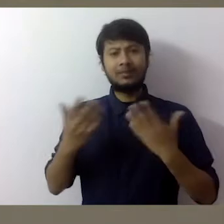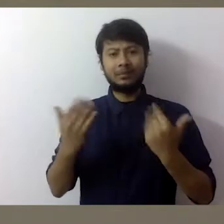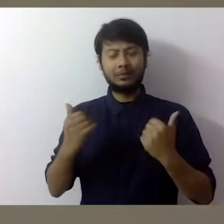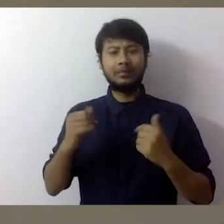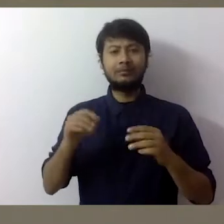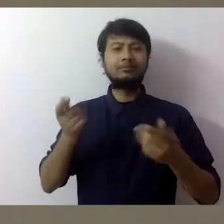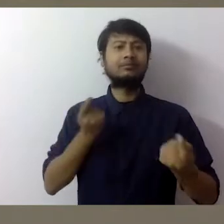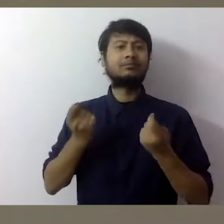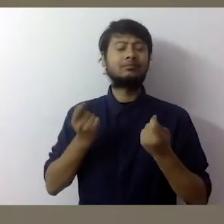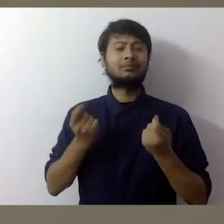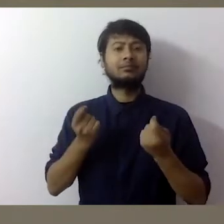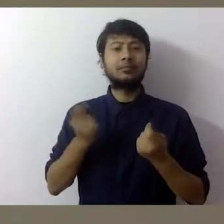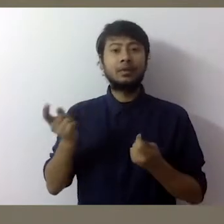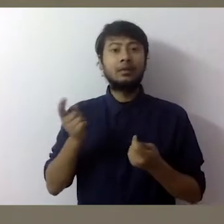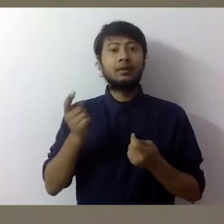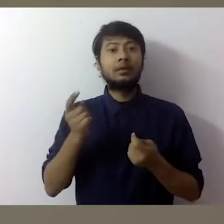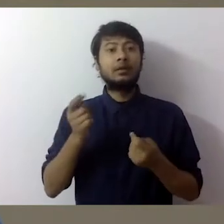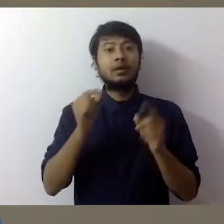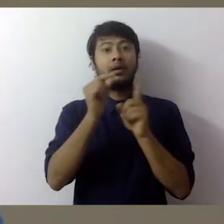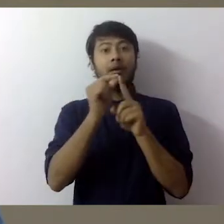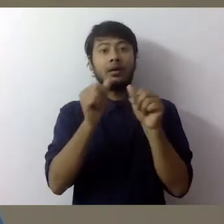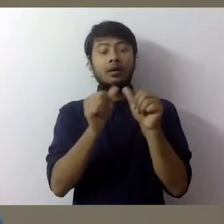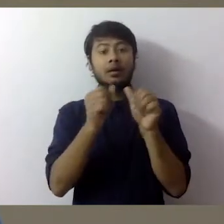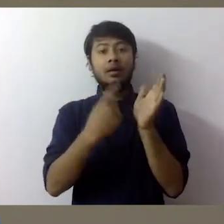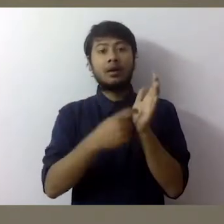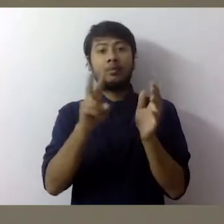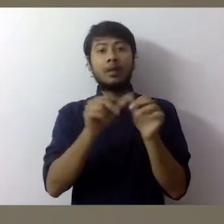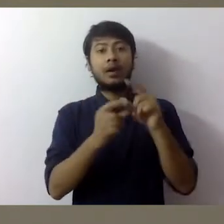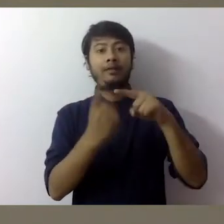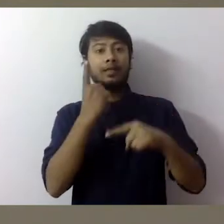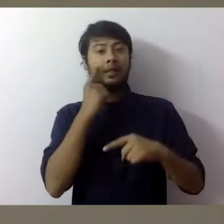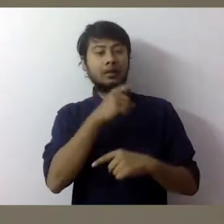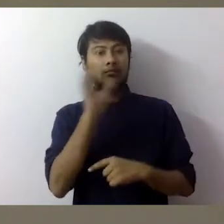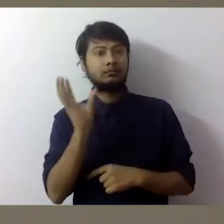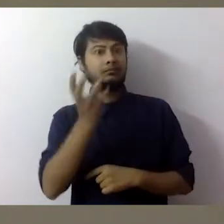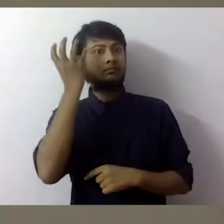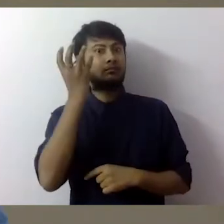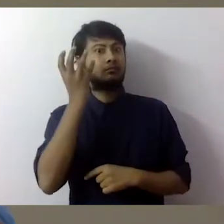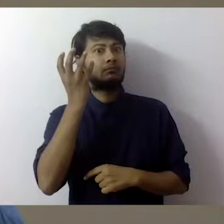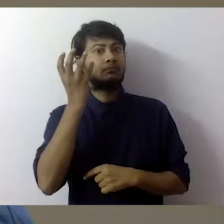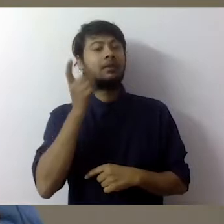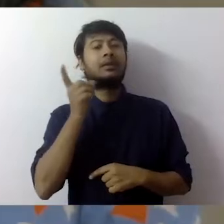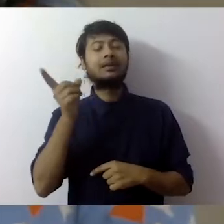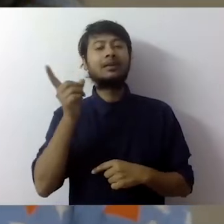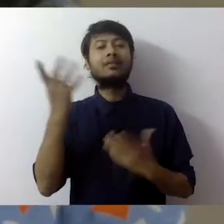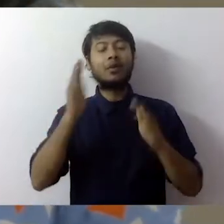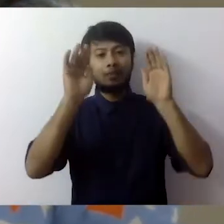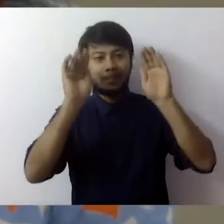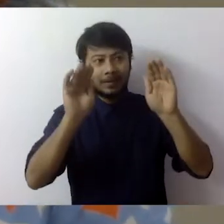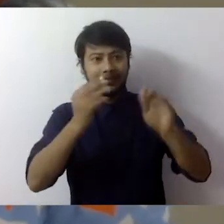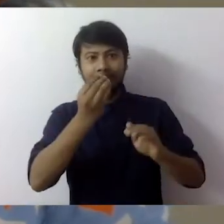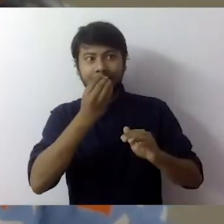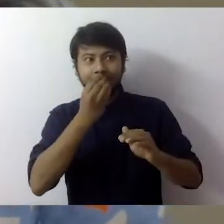of abundance and nourishment, got upset and to teach her husband a lesson, made herself as well as the sources of